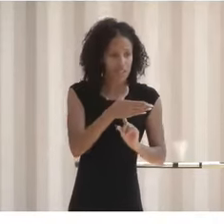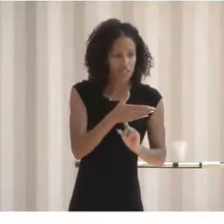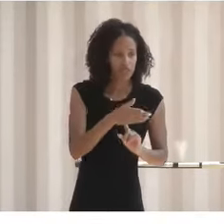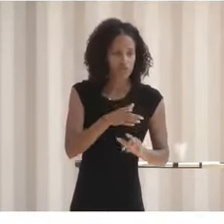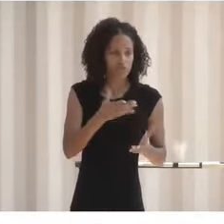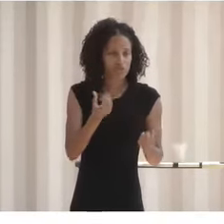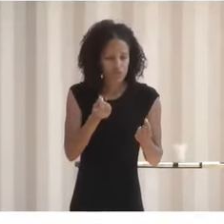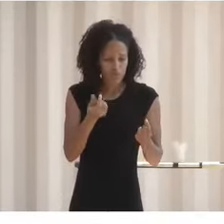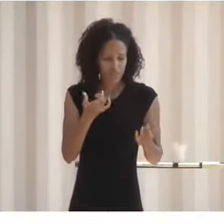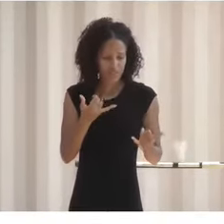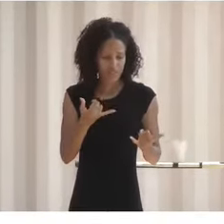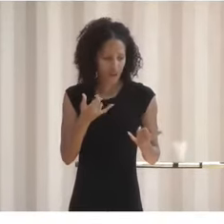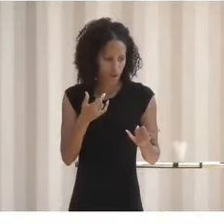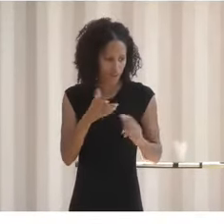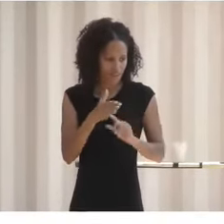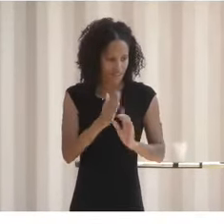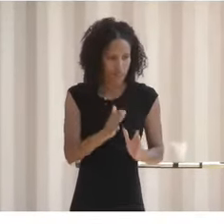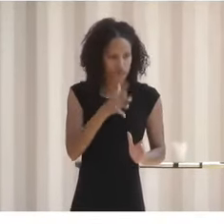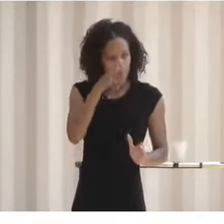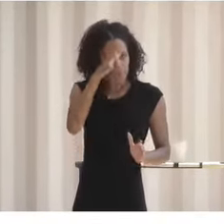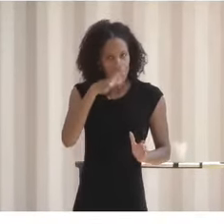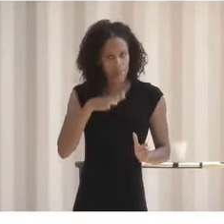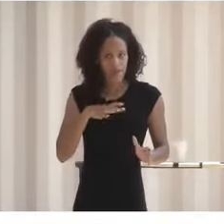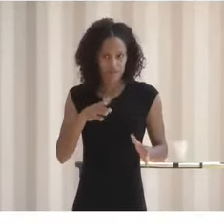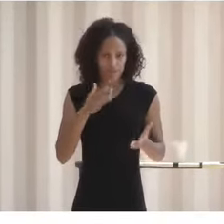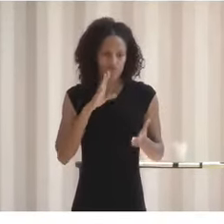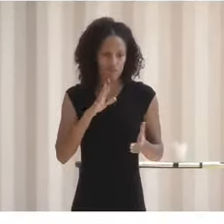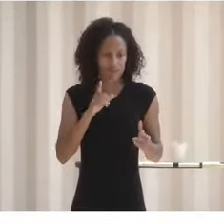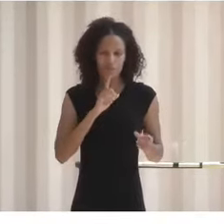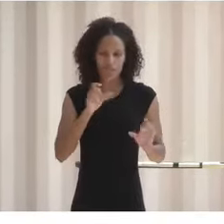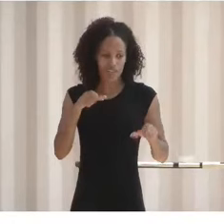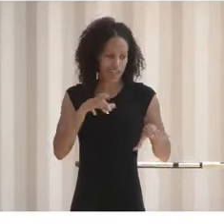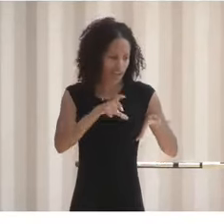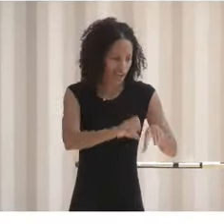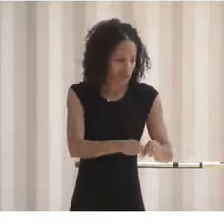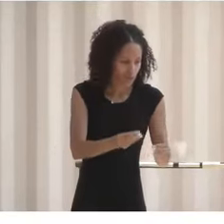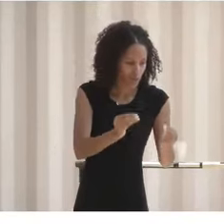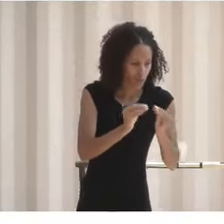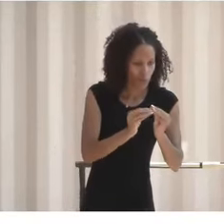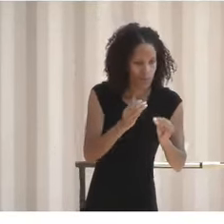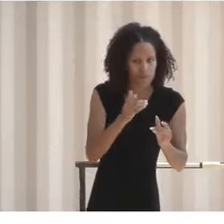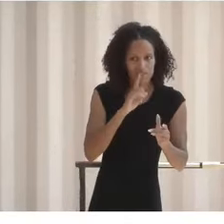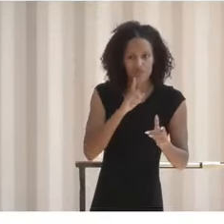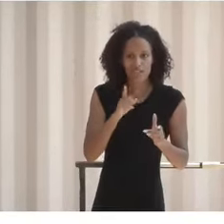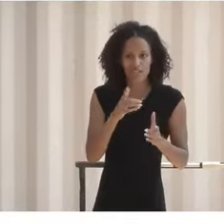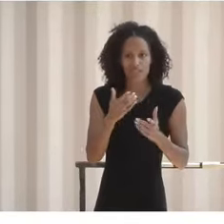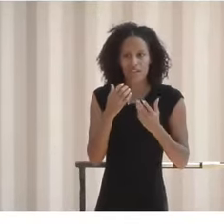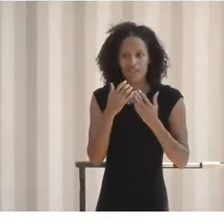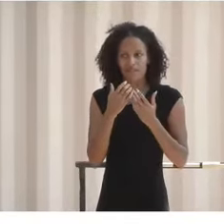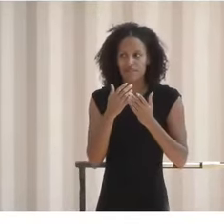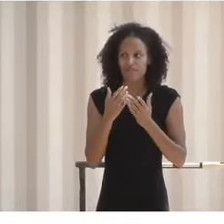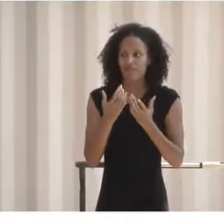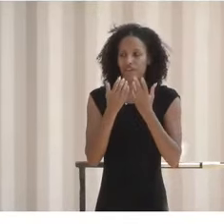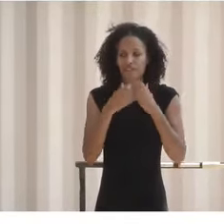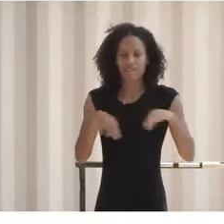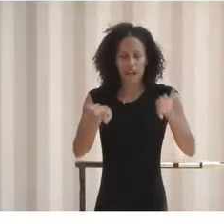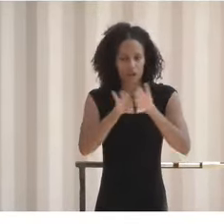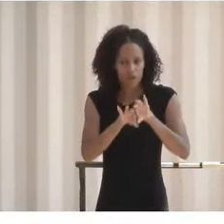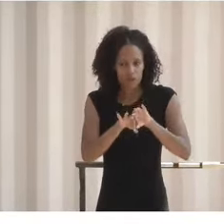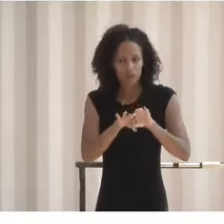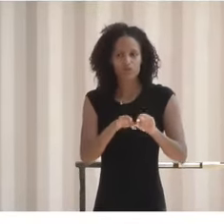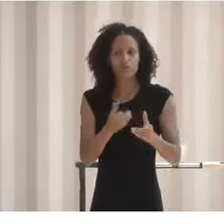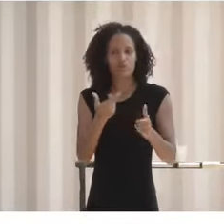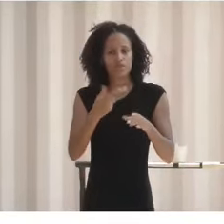fishermen to actually capture more because it raises the landed value. And at the same time, it creates